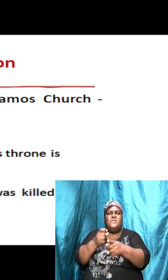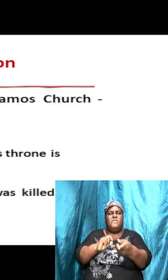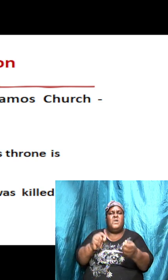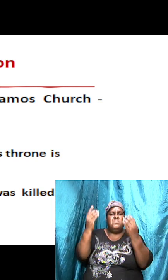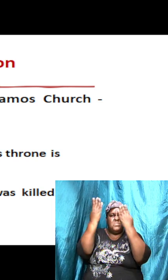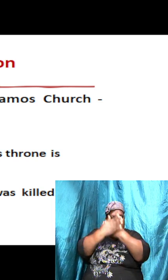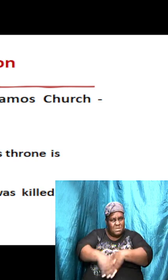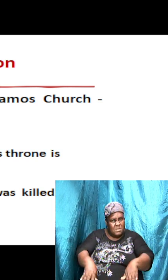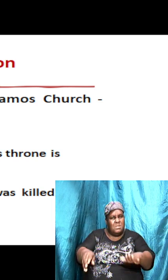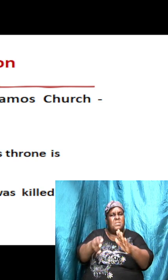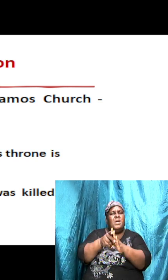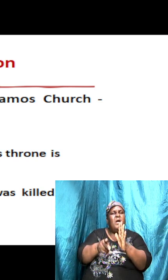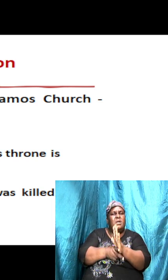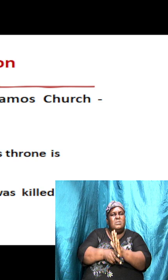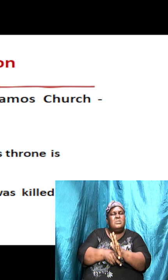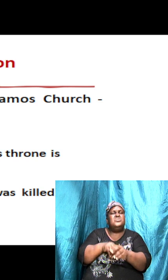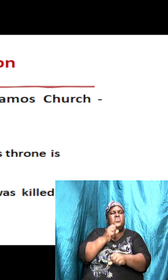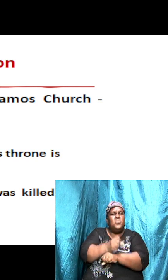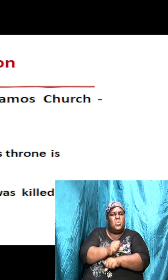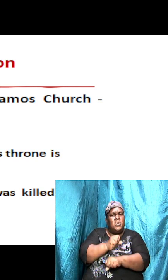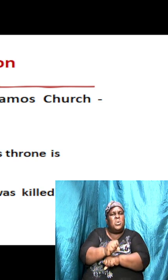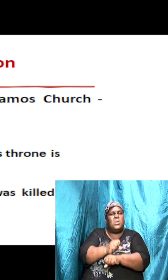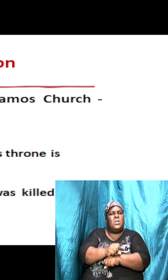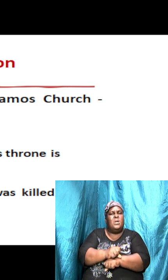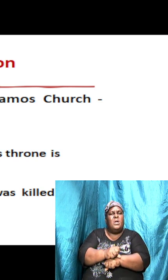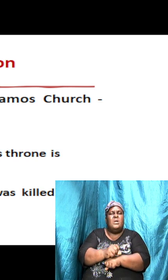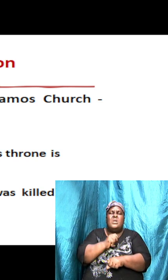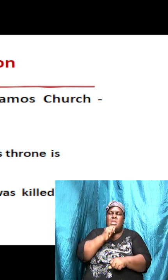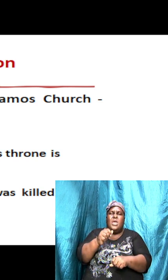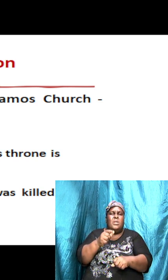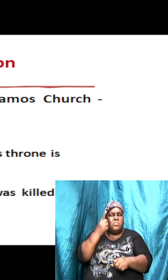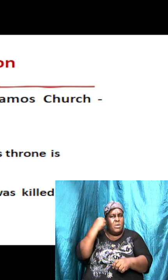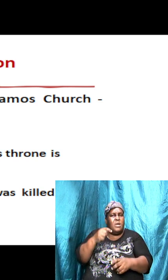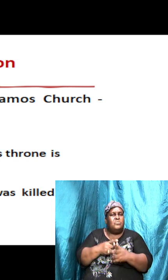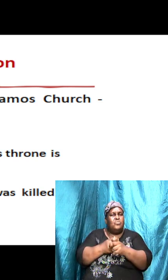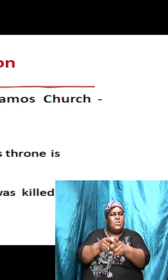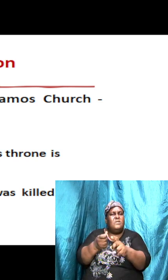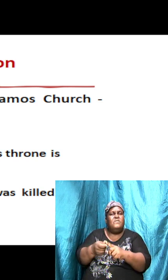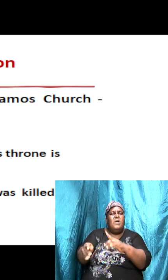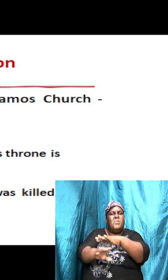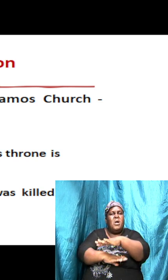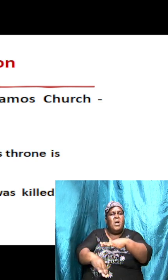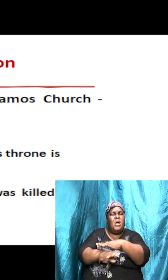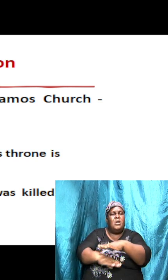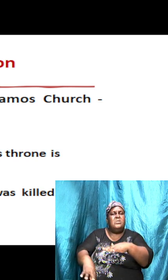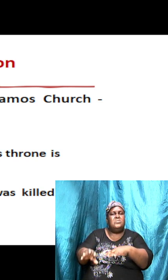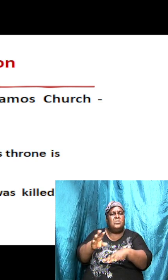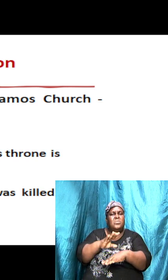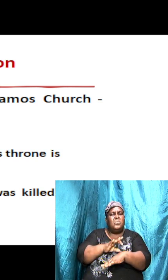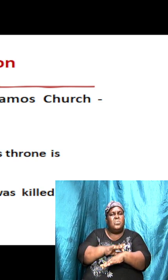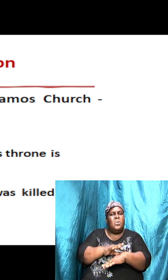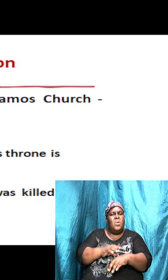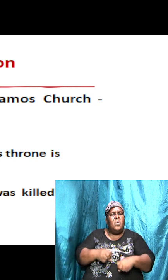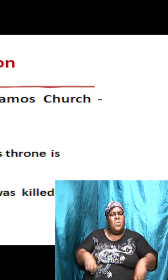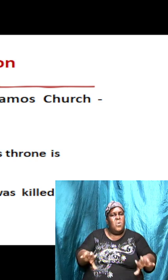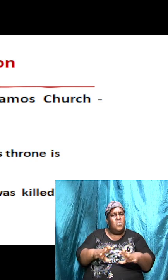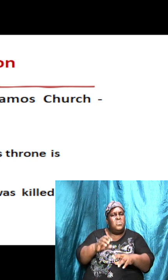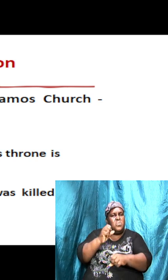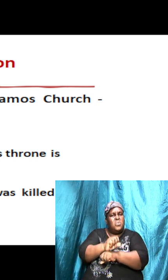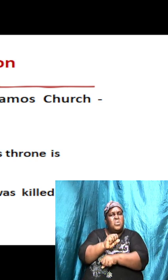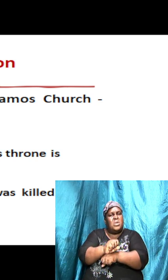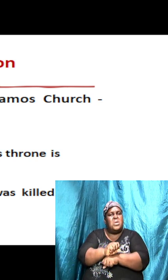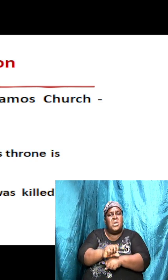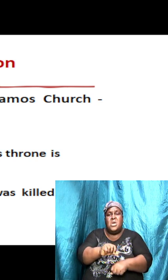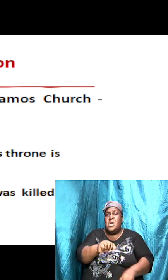darkness workings. It's not because we're running from underground workings. Anywhere where God allows the church